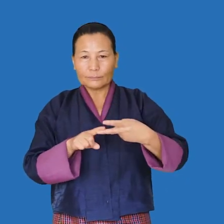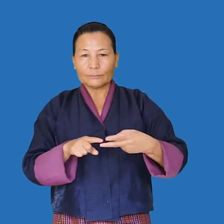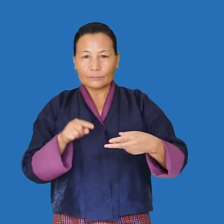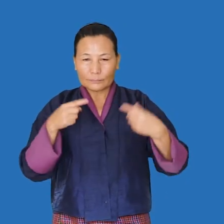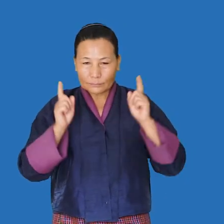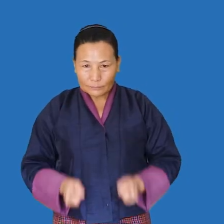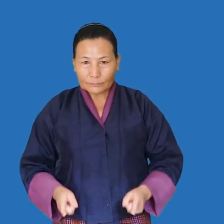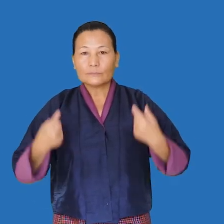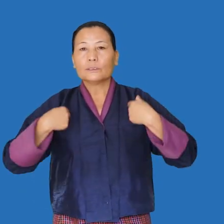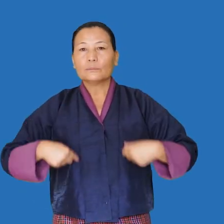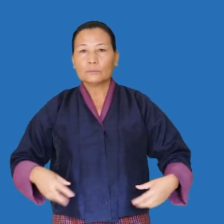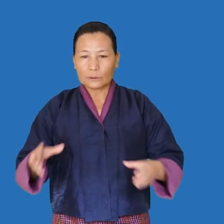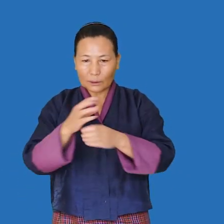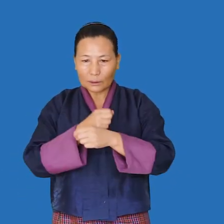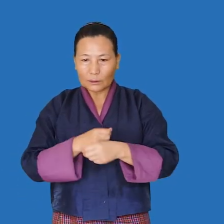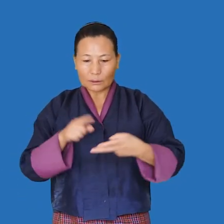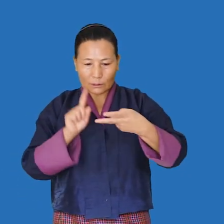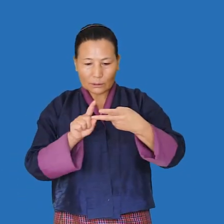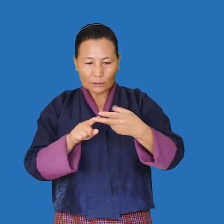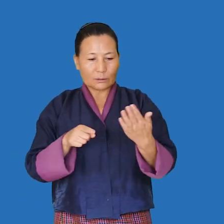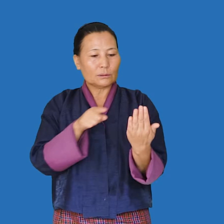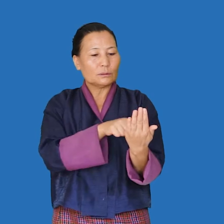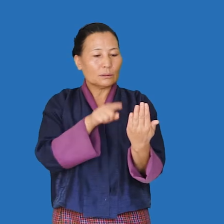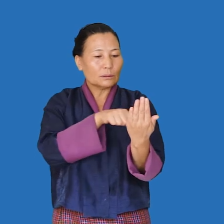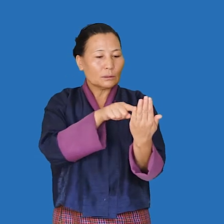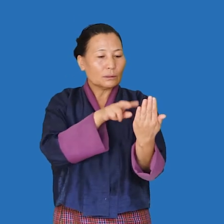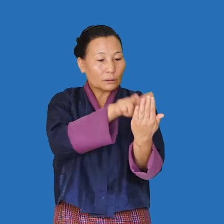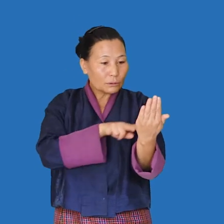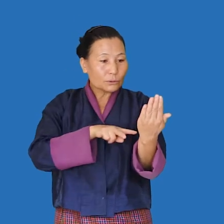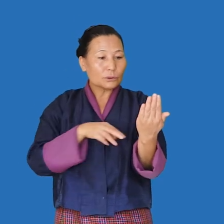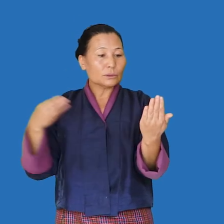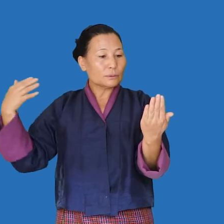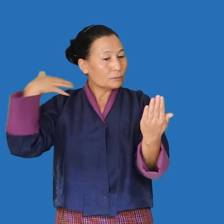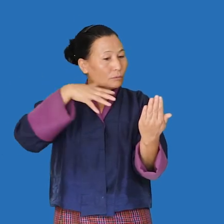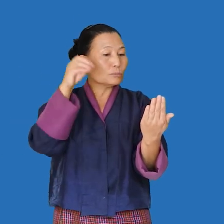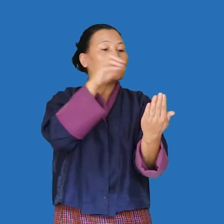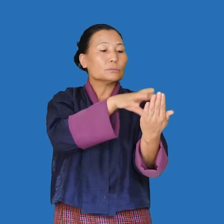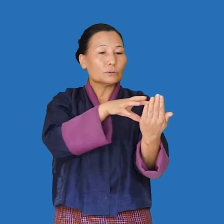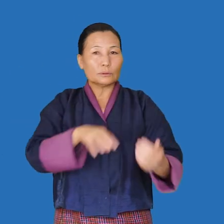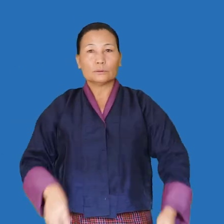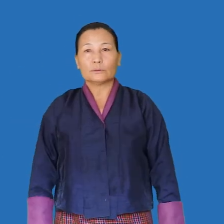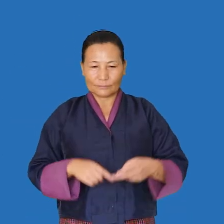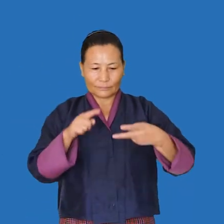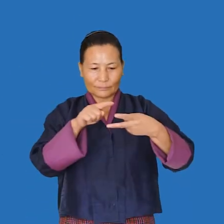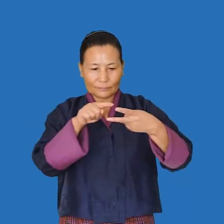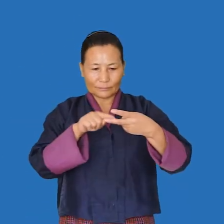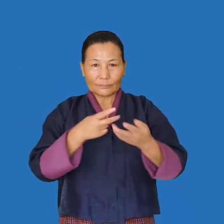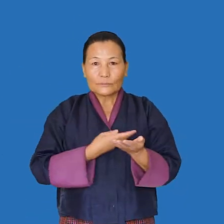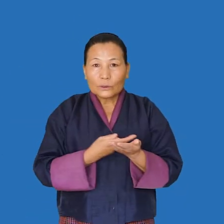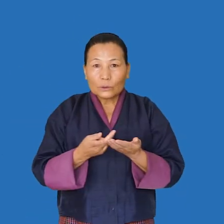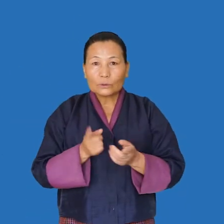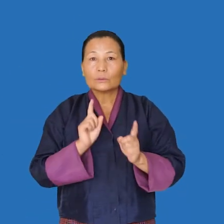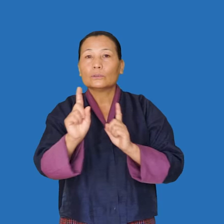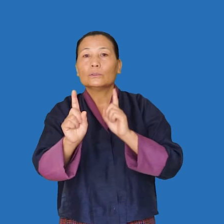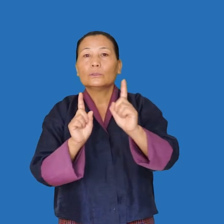Increasingly, many people turn to social media to read the news and share information. The news